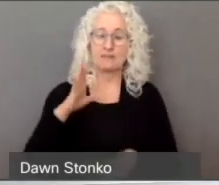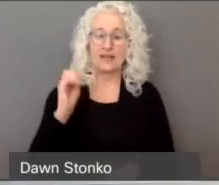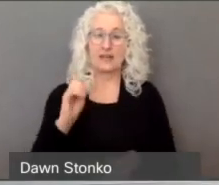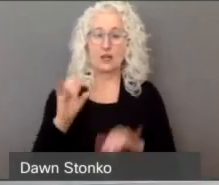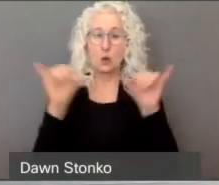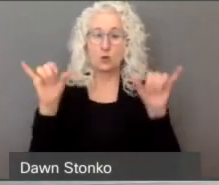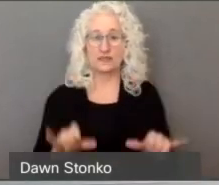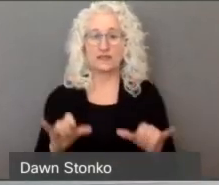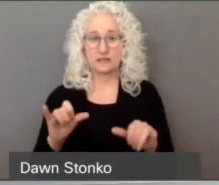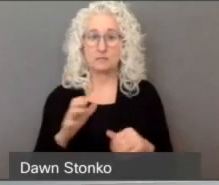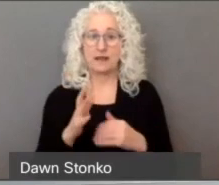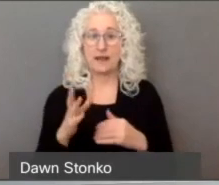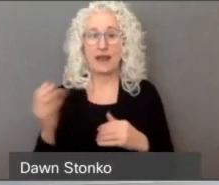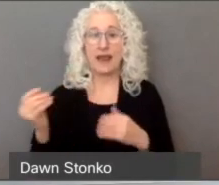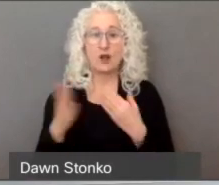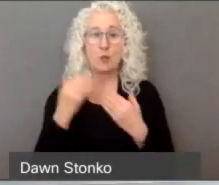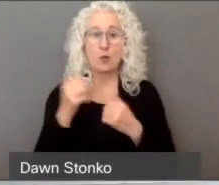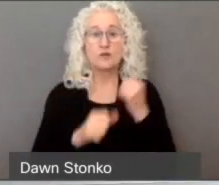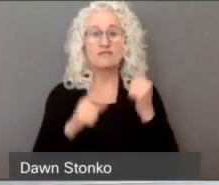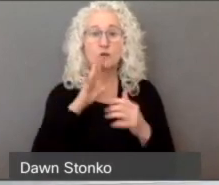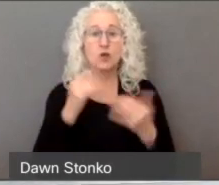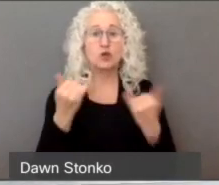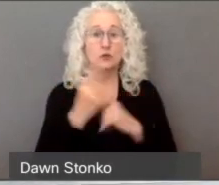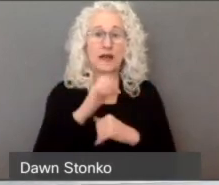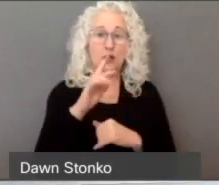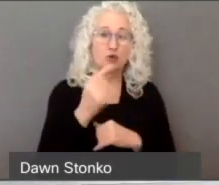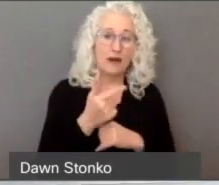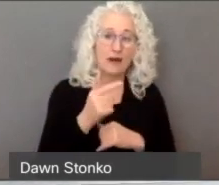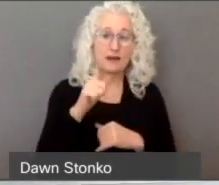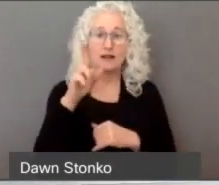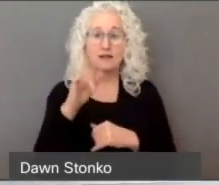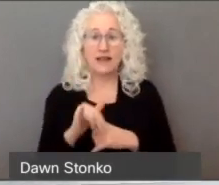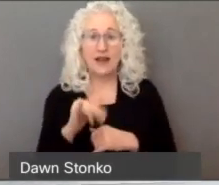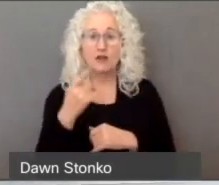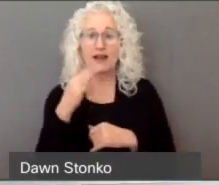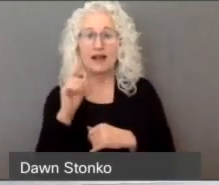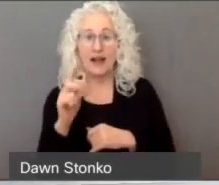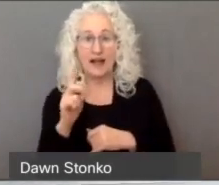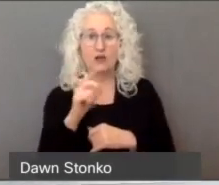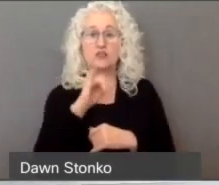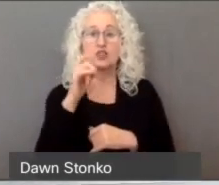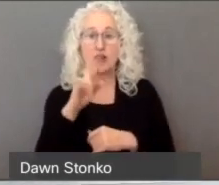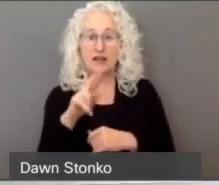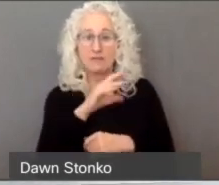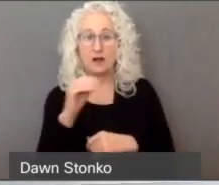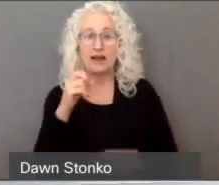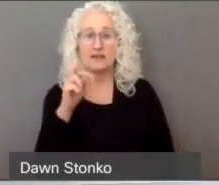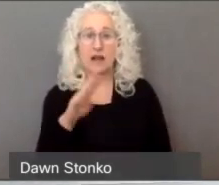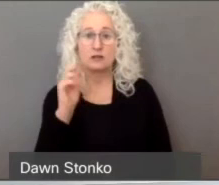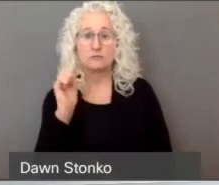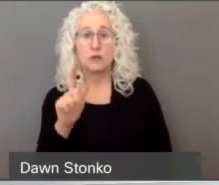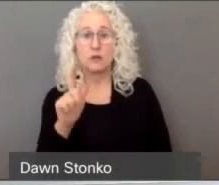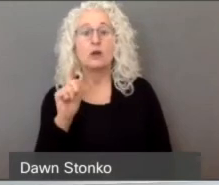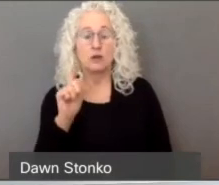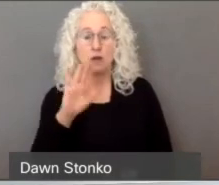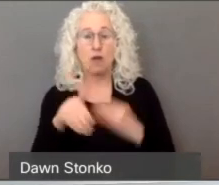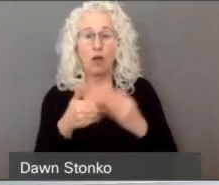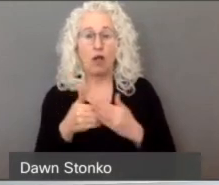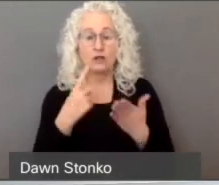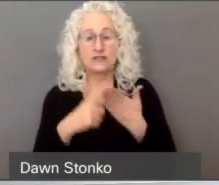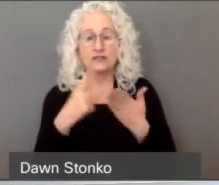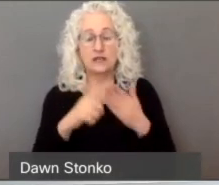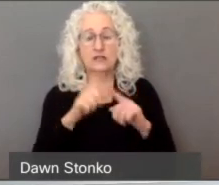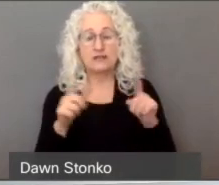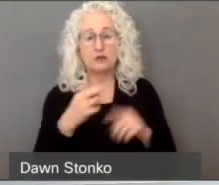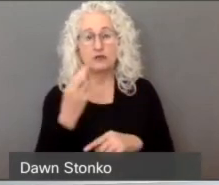talked today, Craig, Larry, and Harold, as well as Jennifer and Dr. Ball, all talked about the different resources that are available to